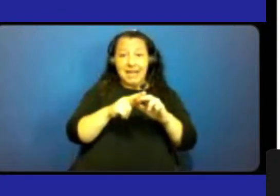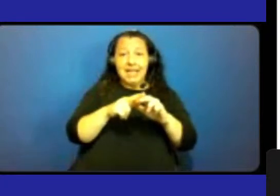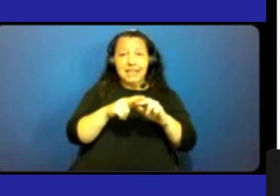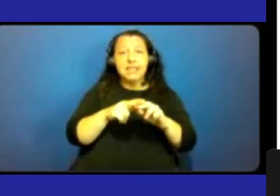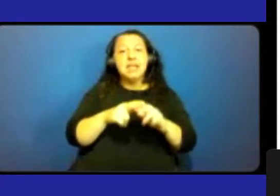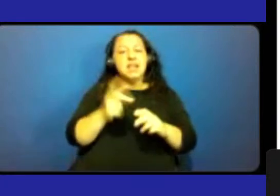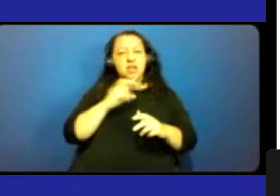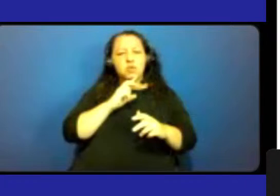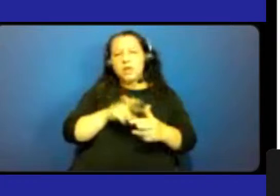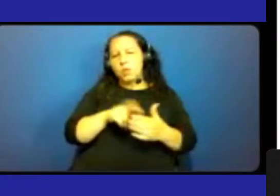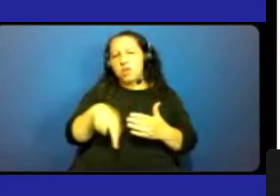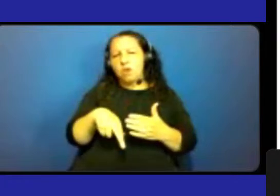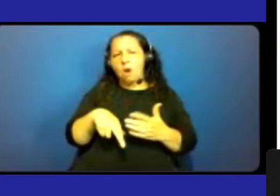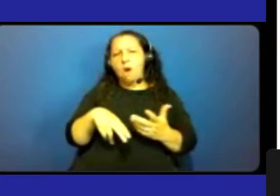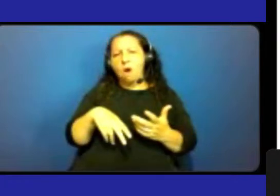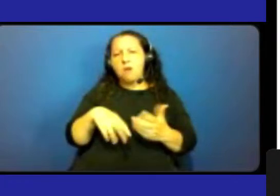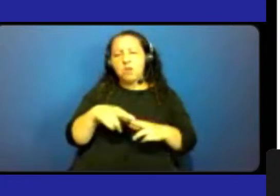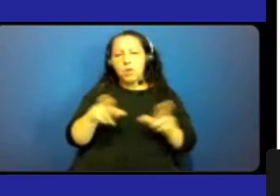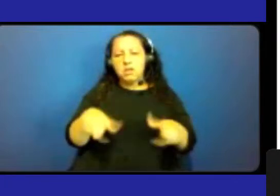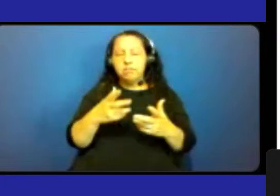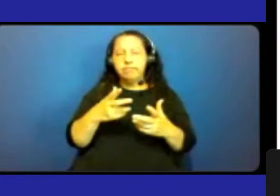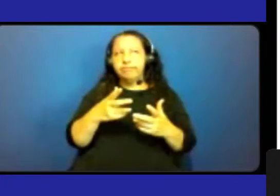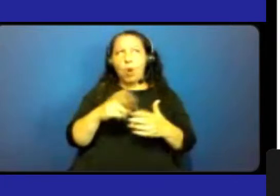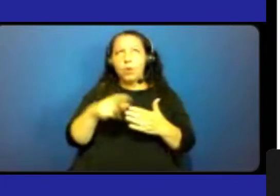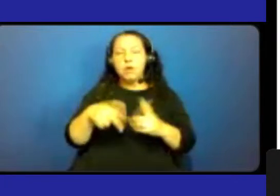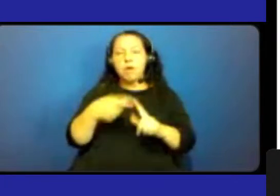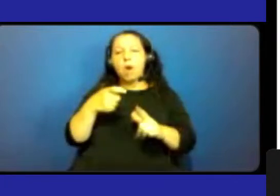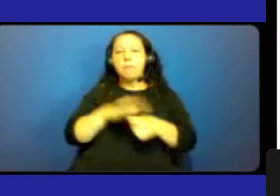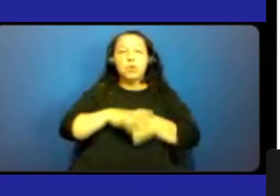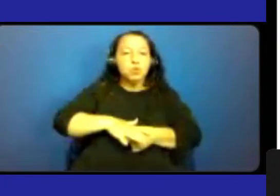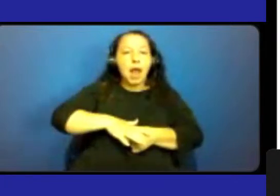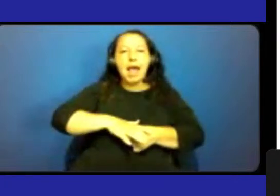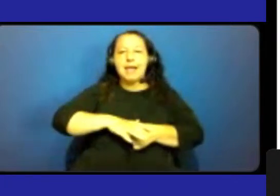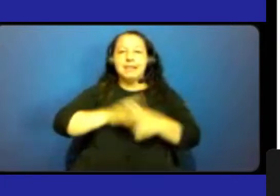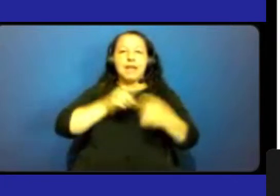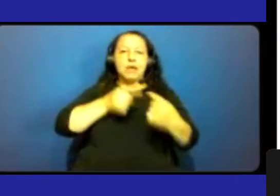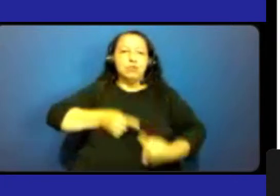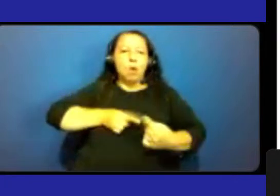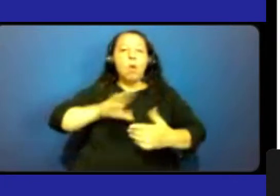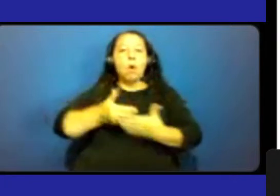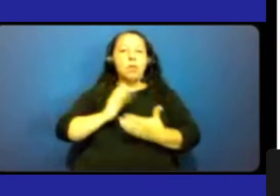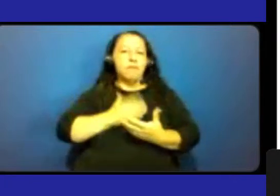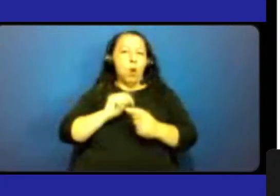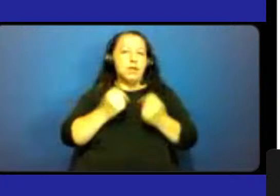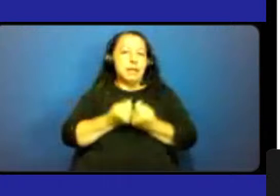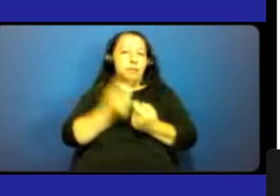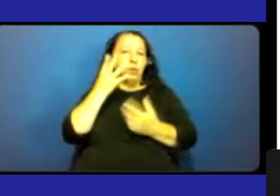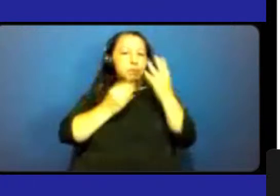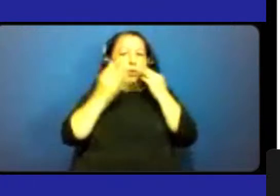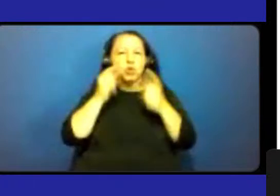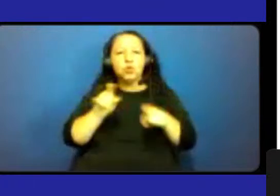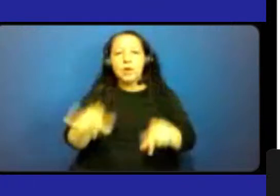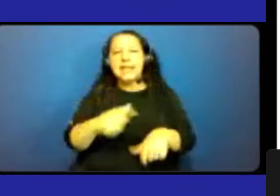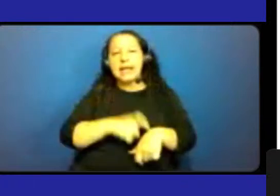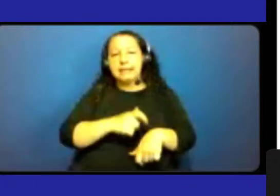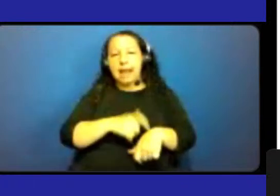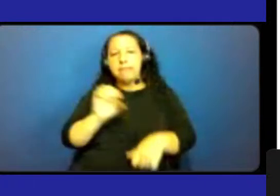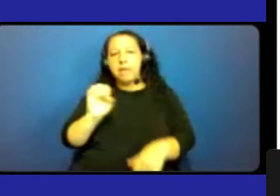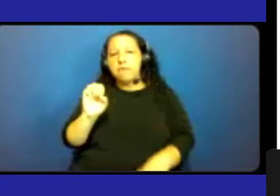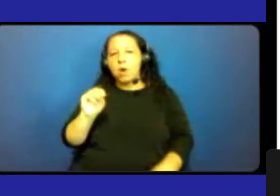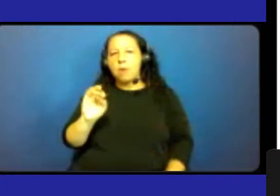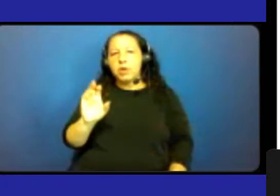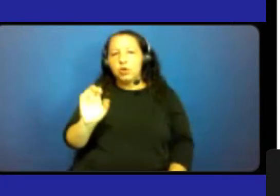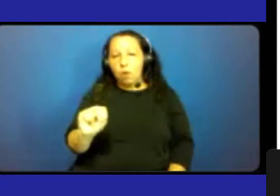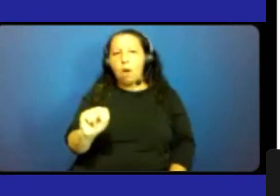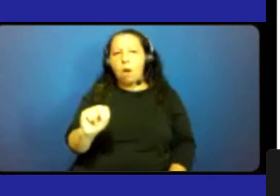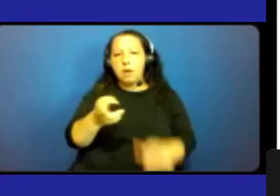the stress and strain that all of our teams were under during the Omicron surge. So mixed feelings about it being up,